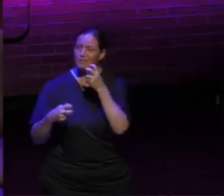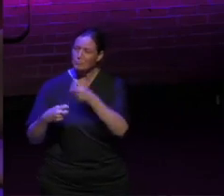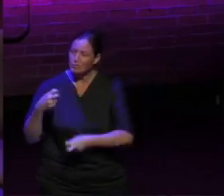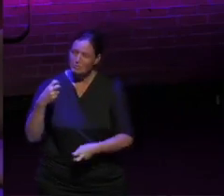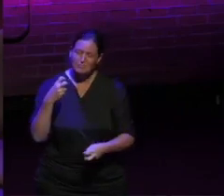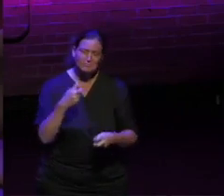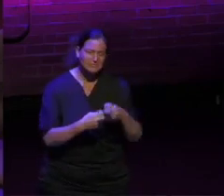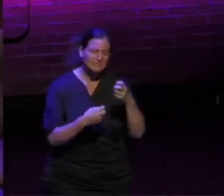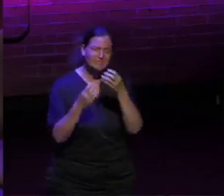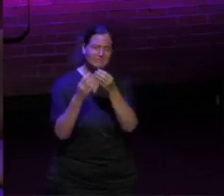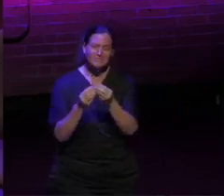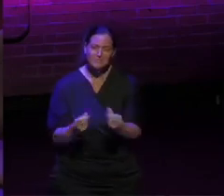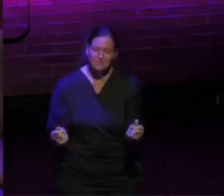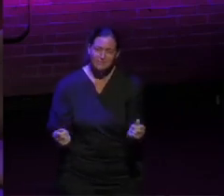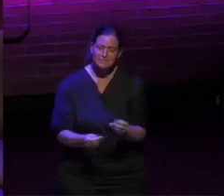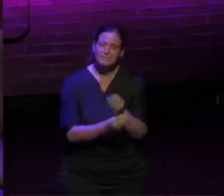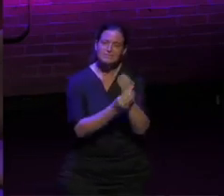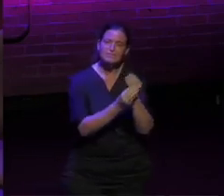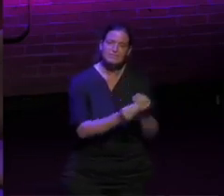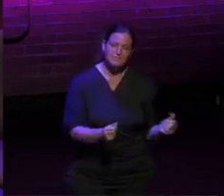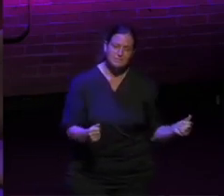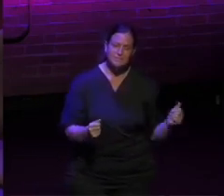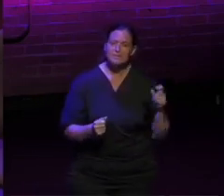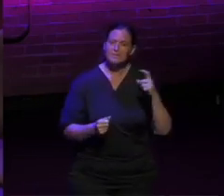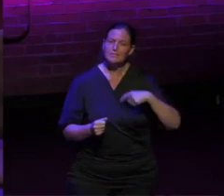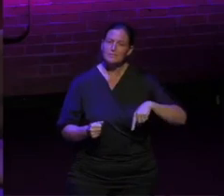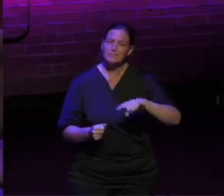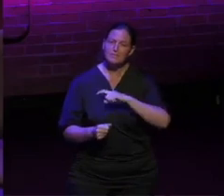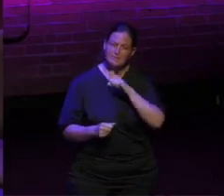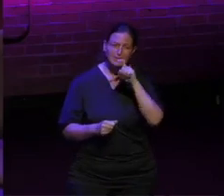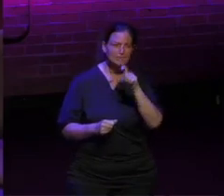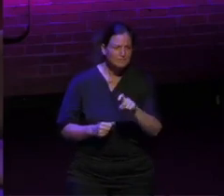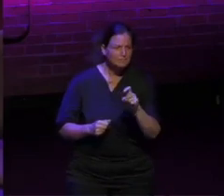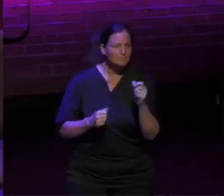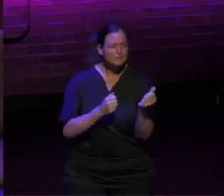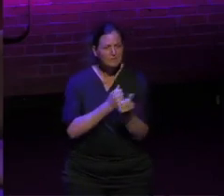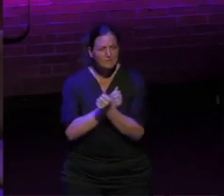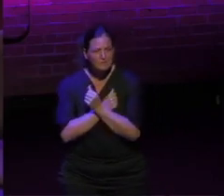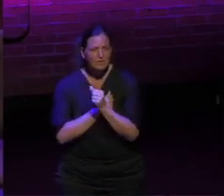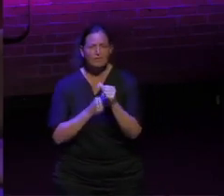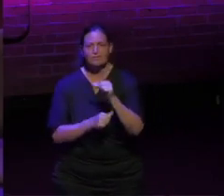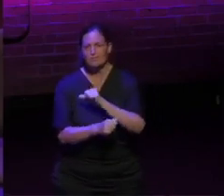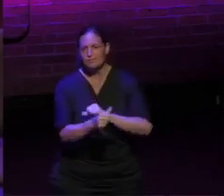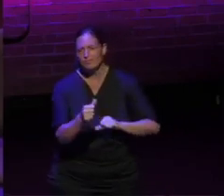other side, we must love each other